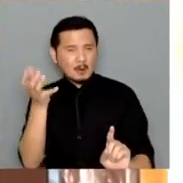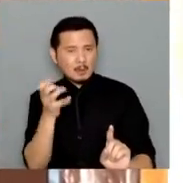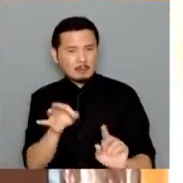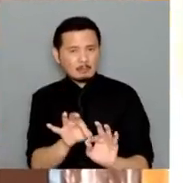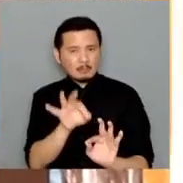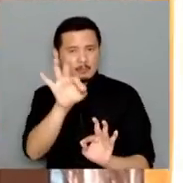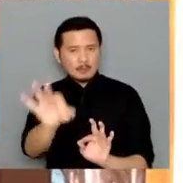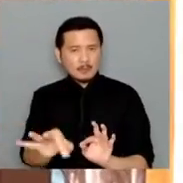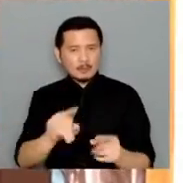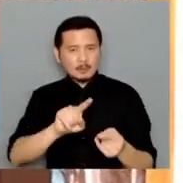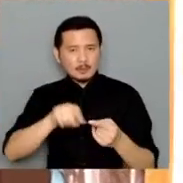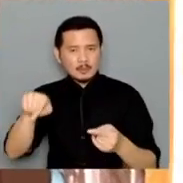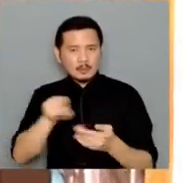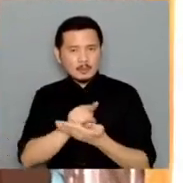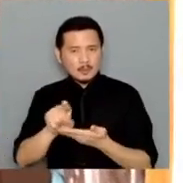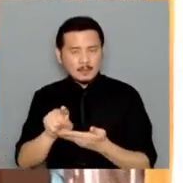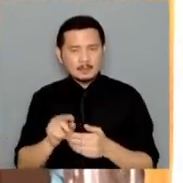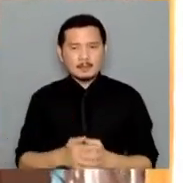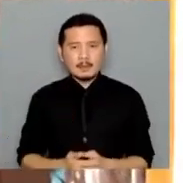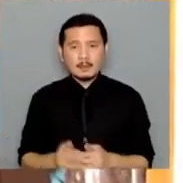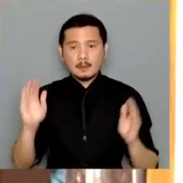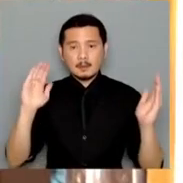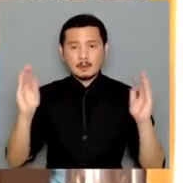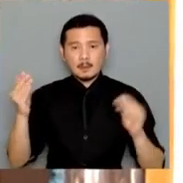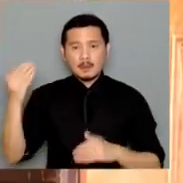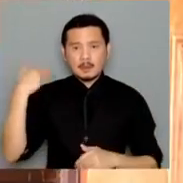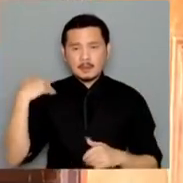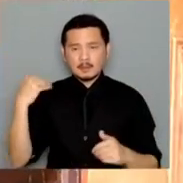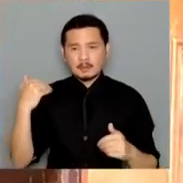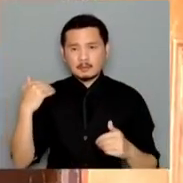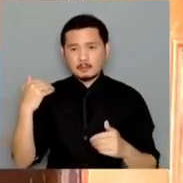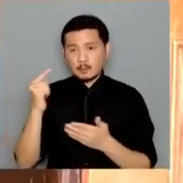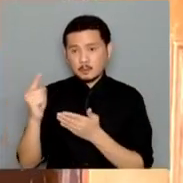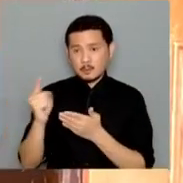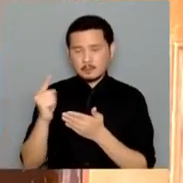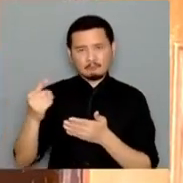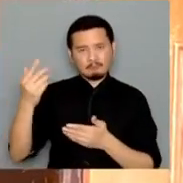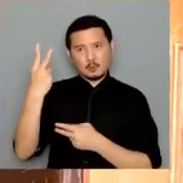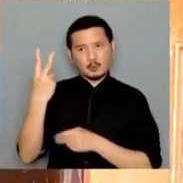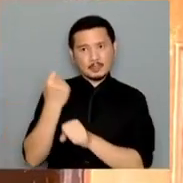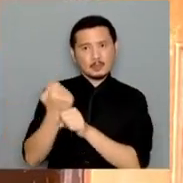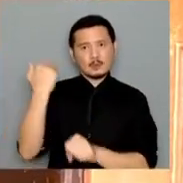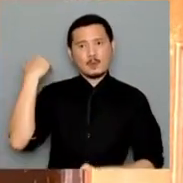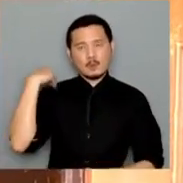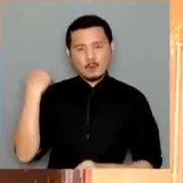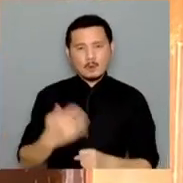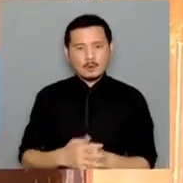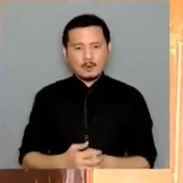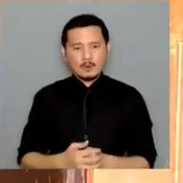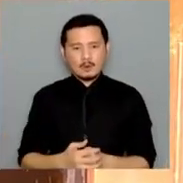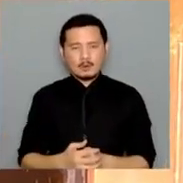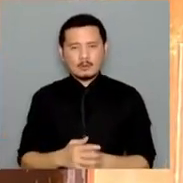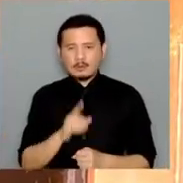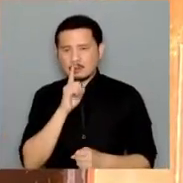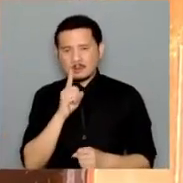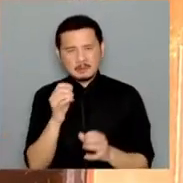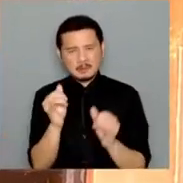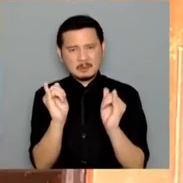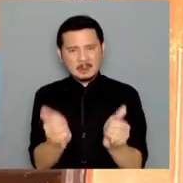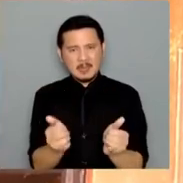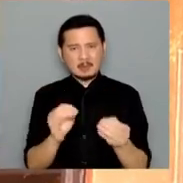up to this week. Comparing from the previous tally of students pre-pandemic, there isn't really a remarkable difference in its